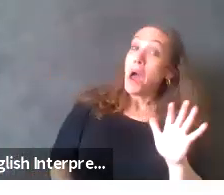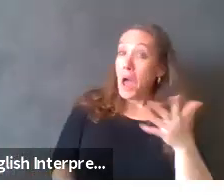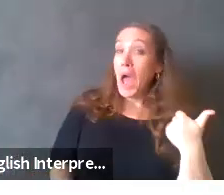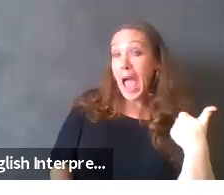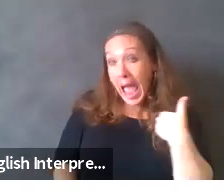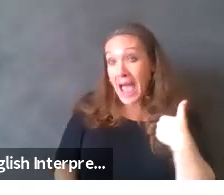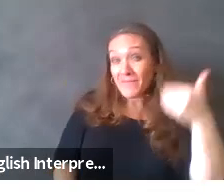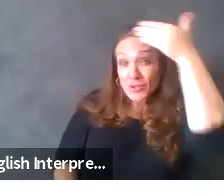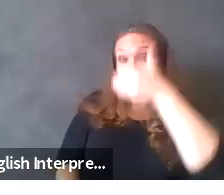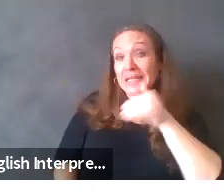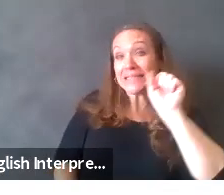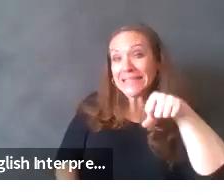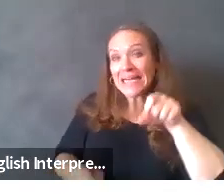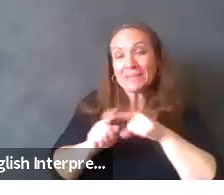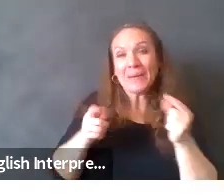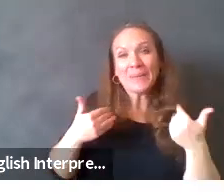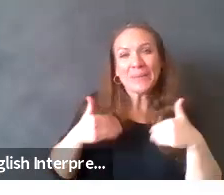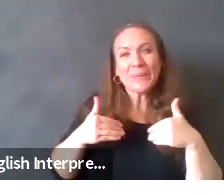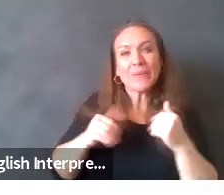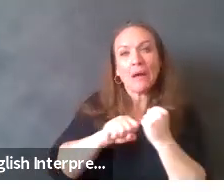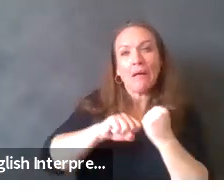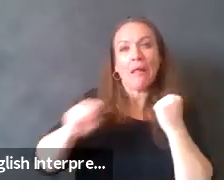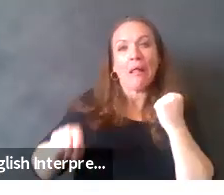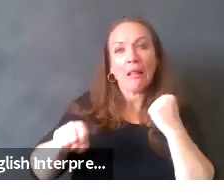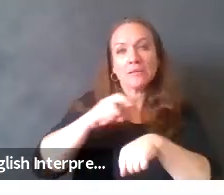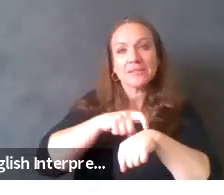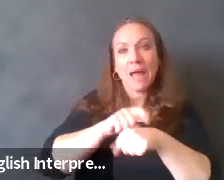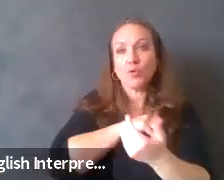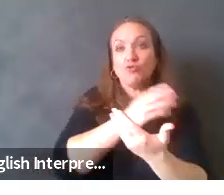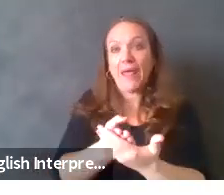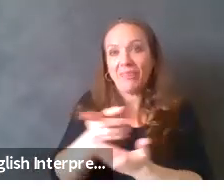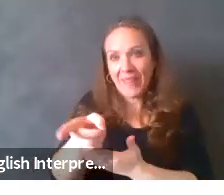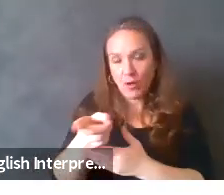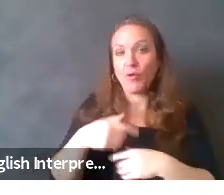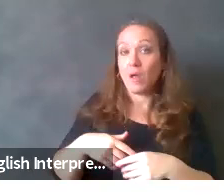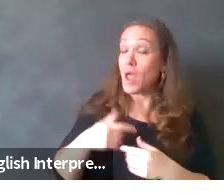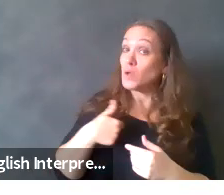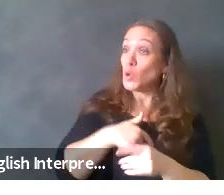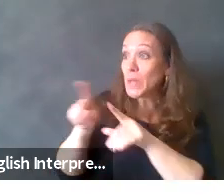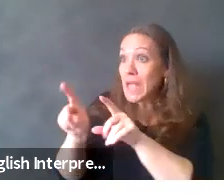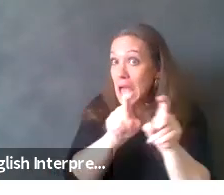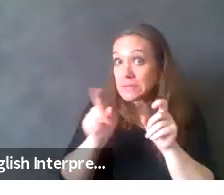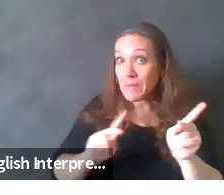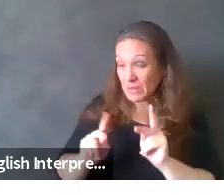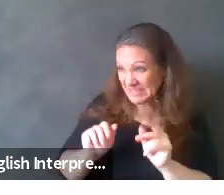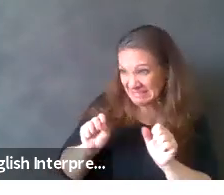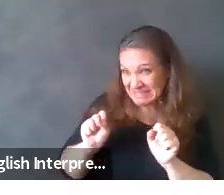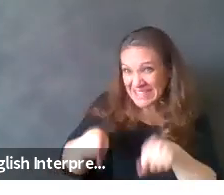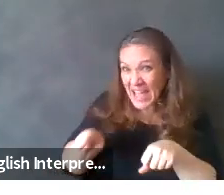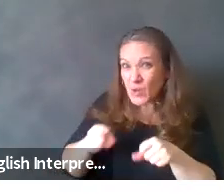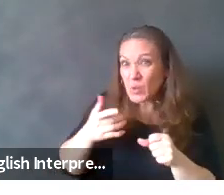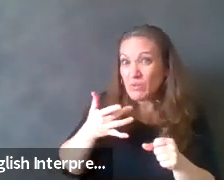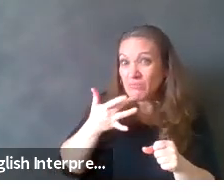event, but we do have some, and that would be an alternative. We'd ask if the person could tolerate a shield.